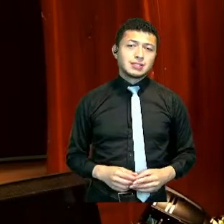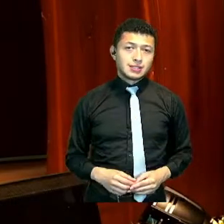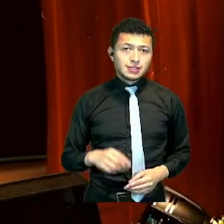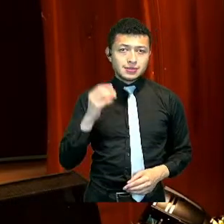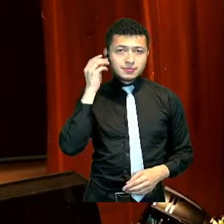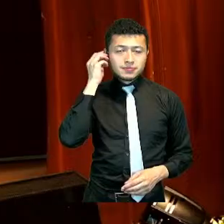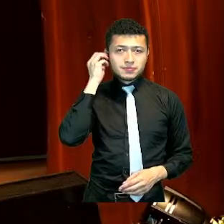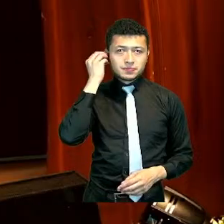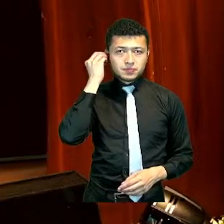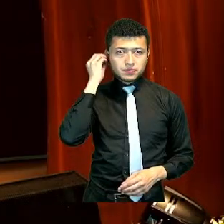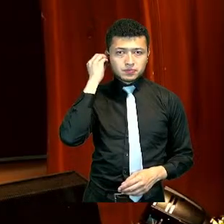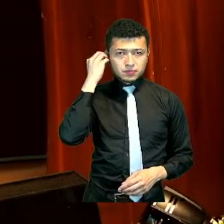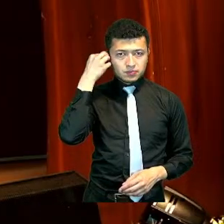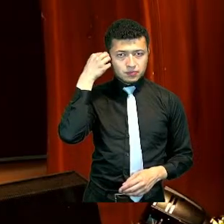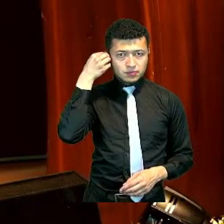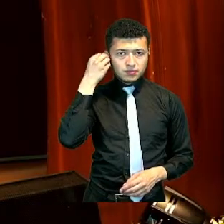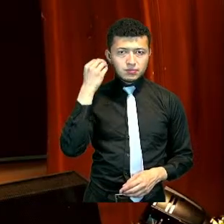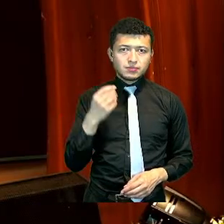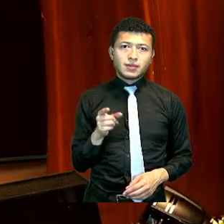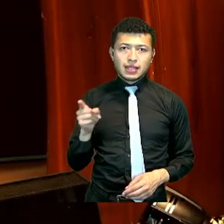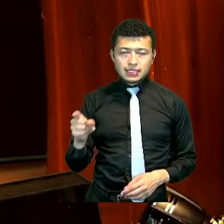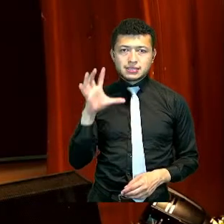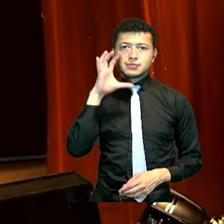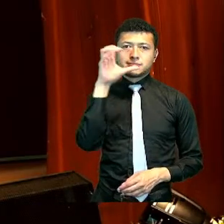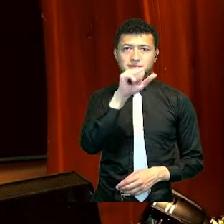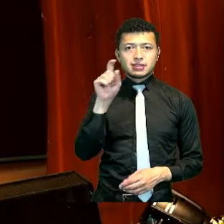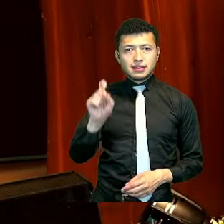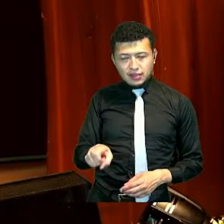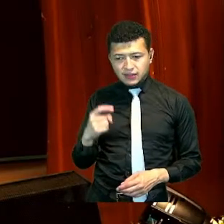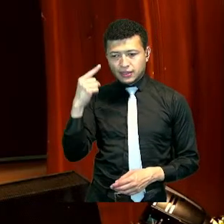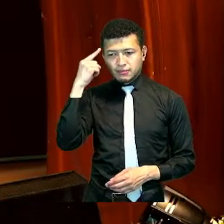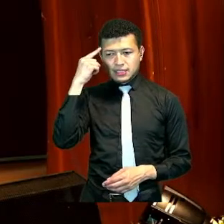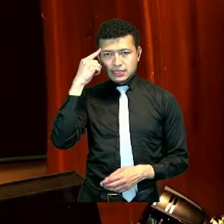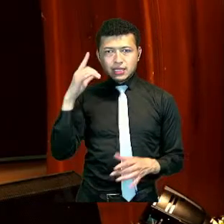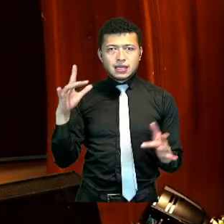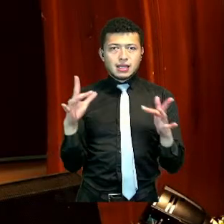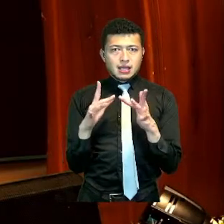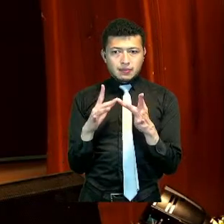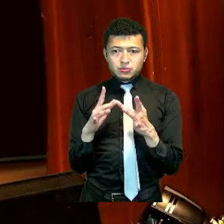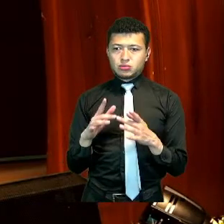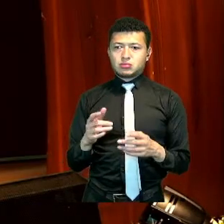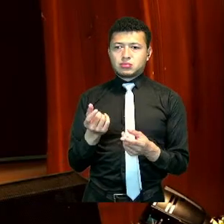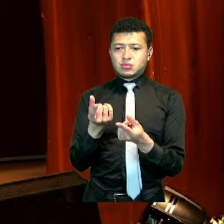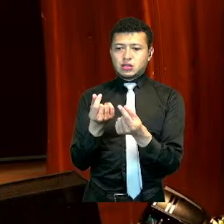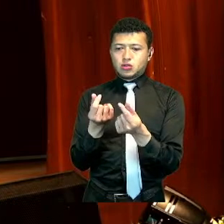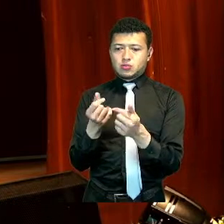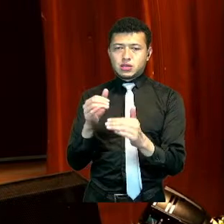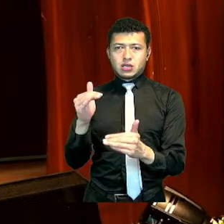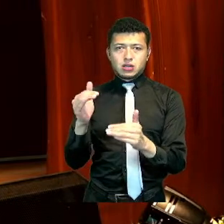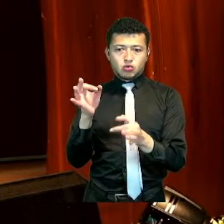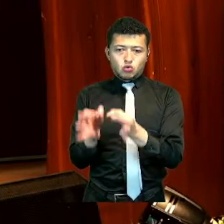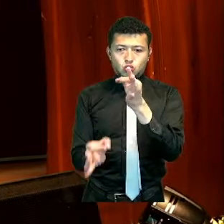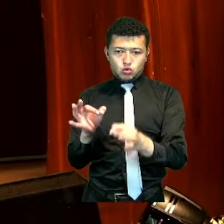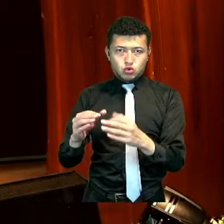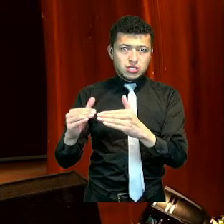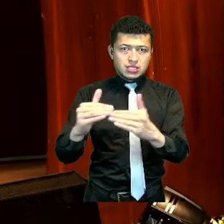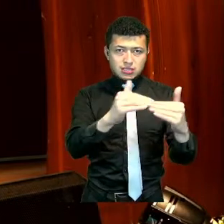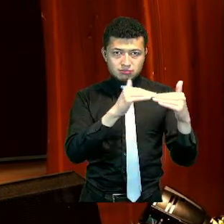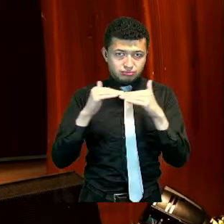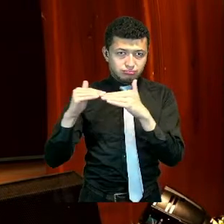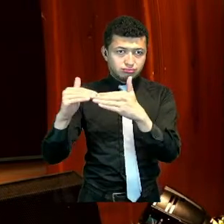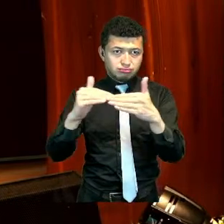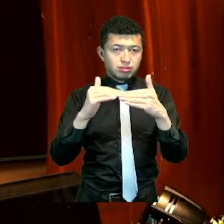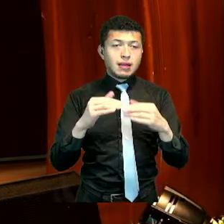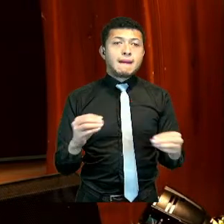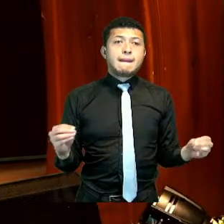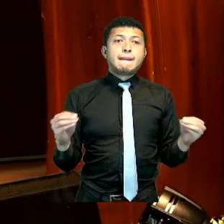parents accompanying us, next to us, forcing us to think about economic